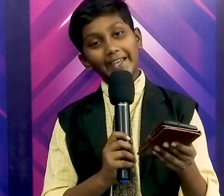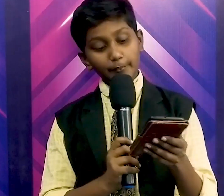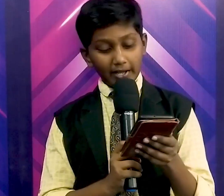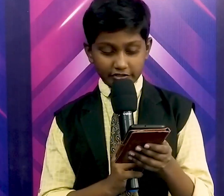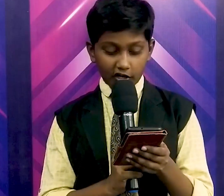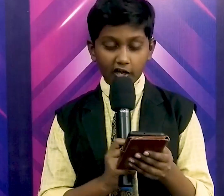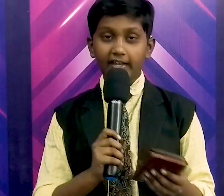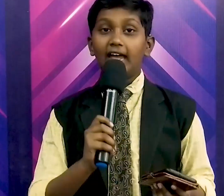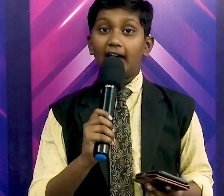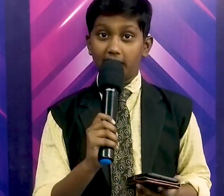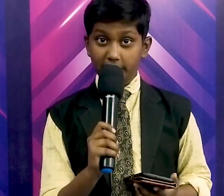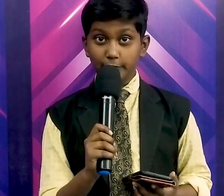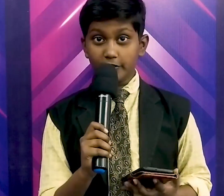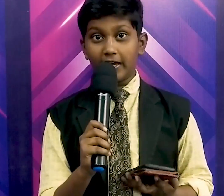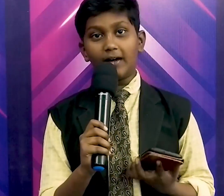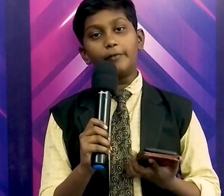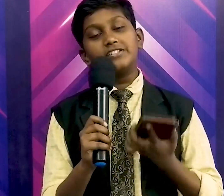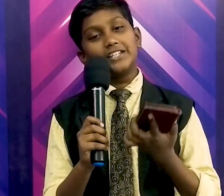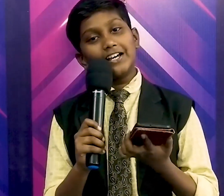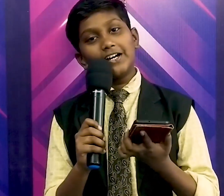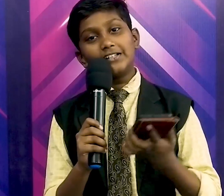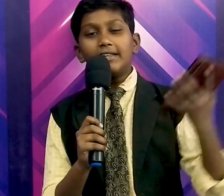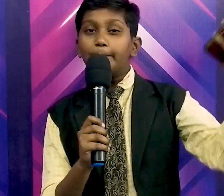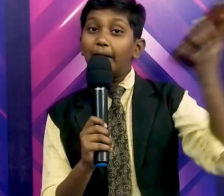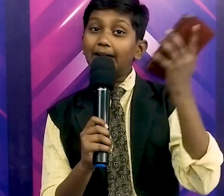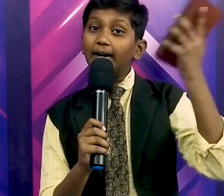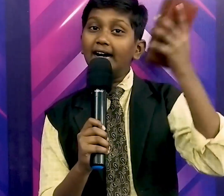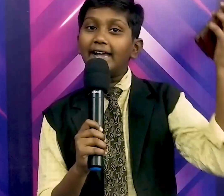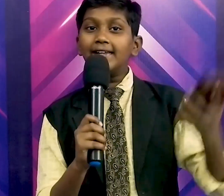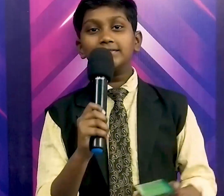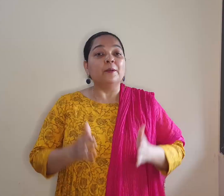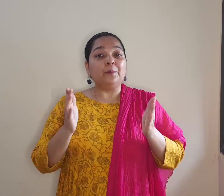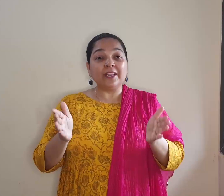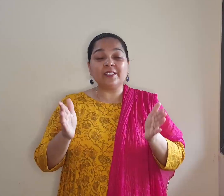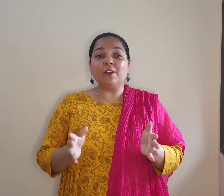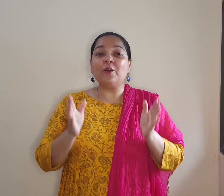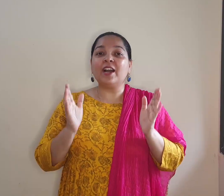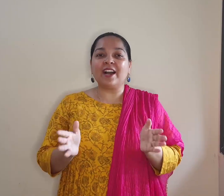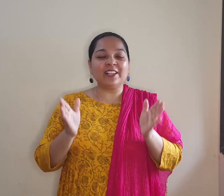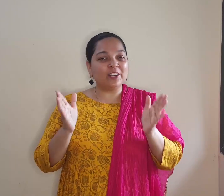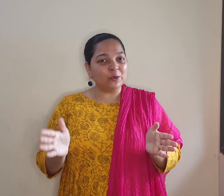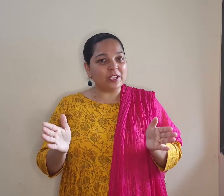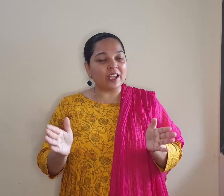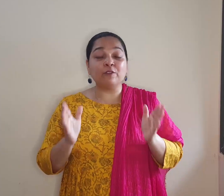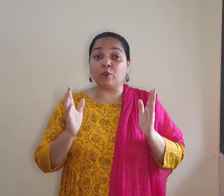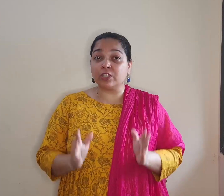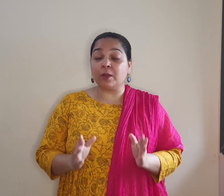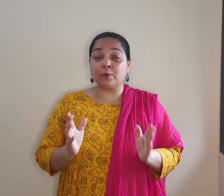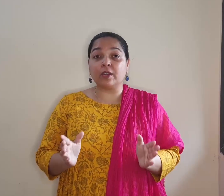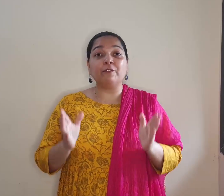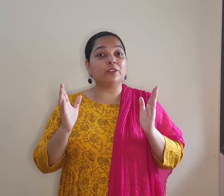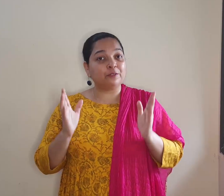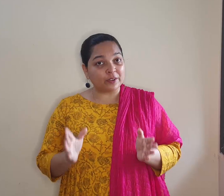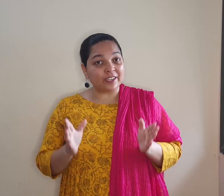or take my joy. Hallelujah! Praise the Lord! Bye-bye! Praise the Lord! Hallelujah! If you're watching